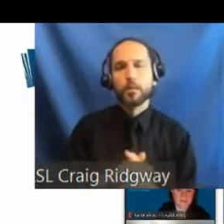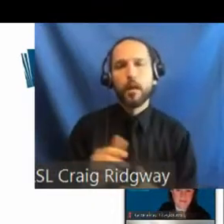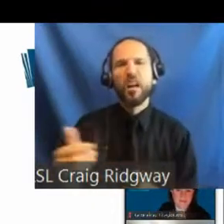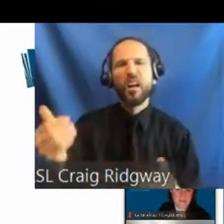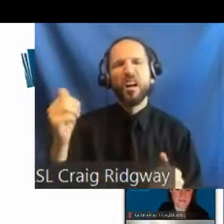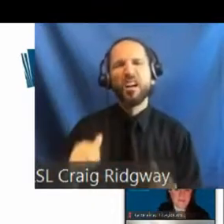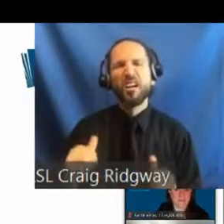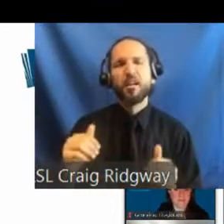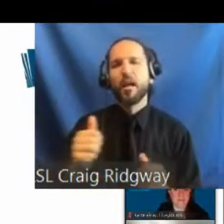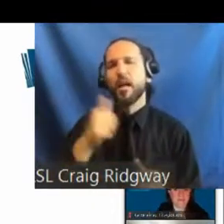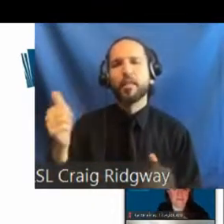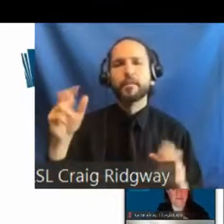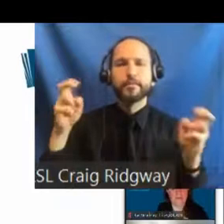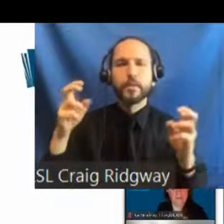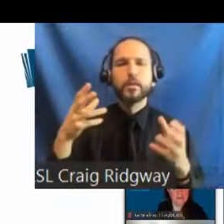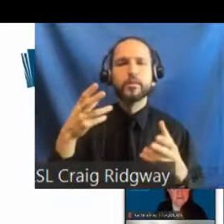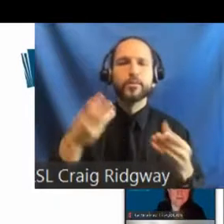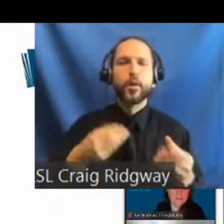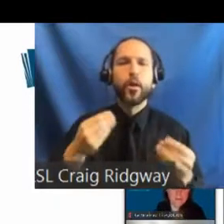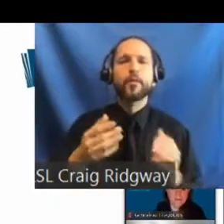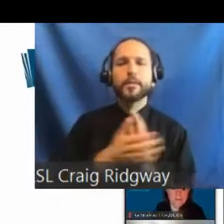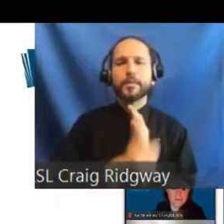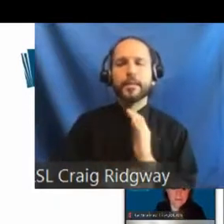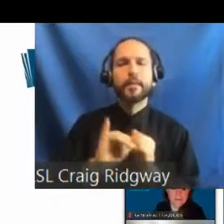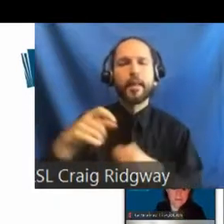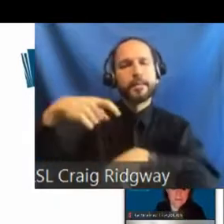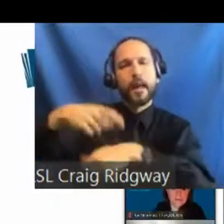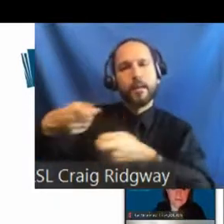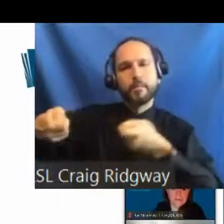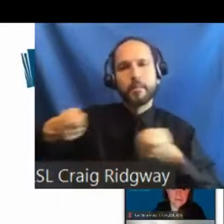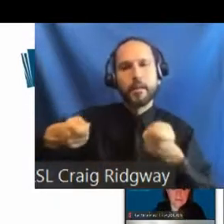keep a job, such as time management or decision making.